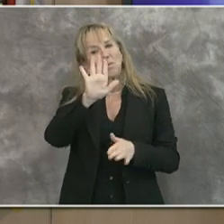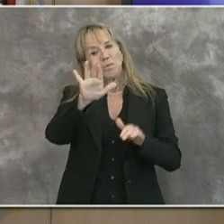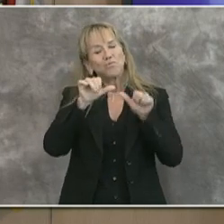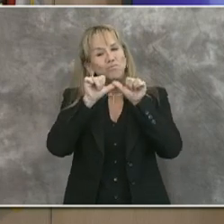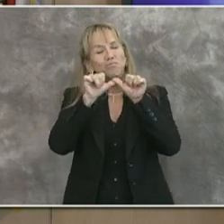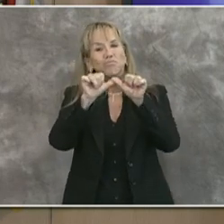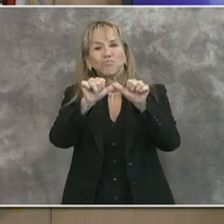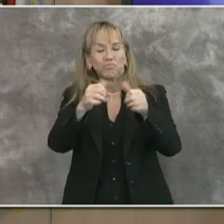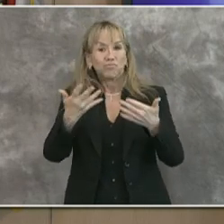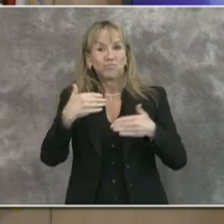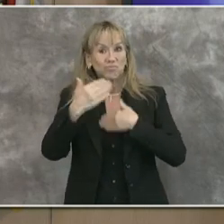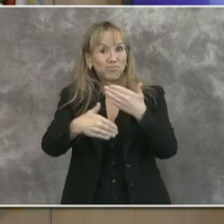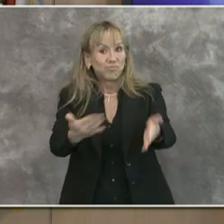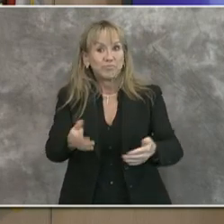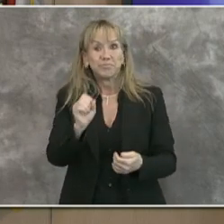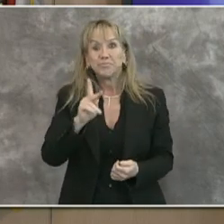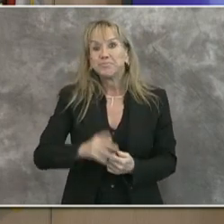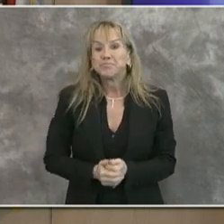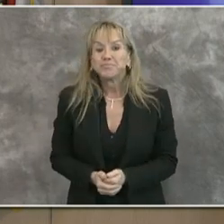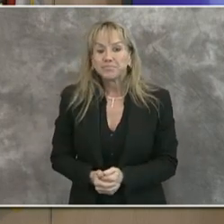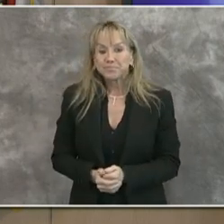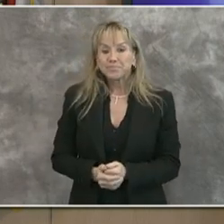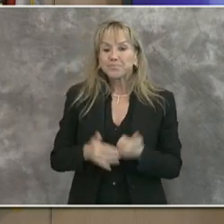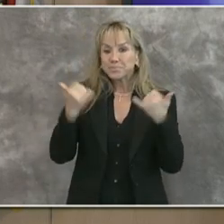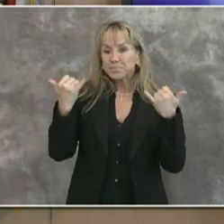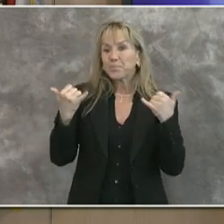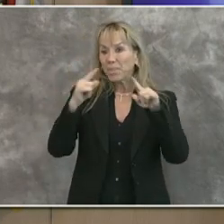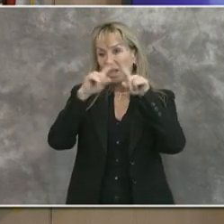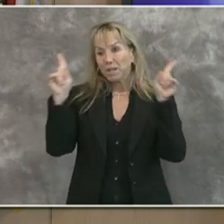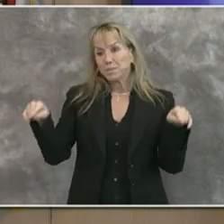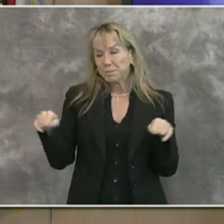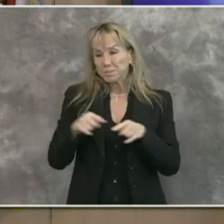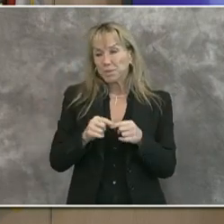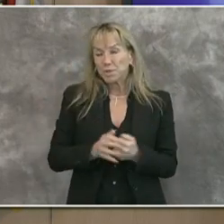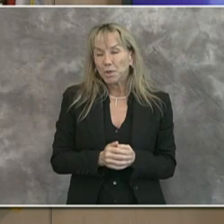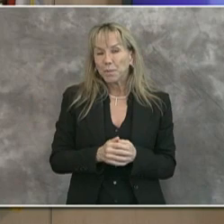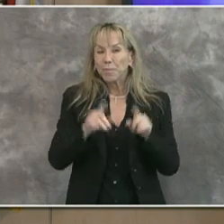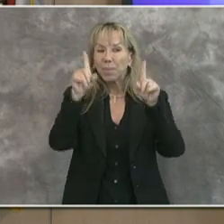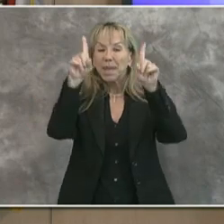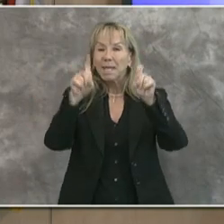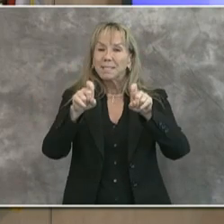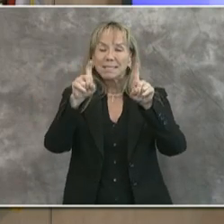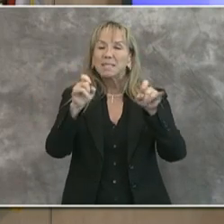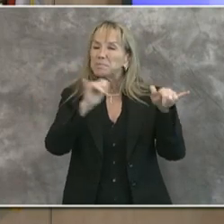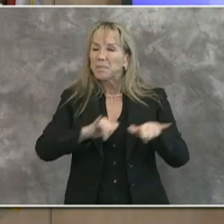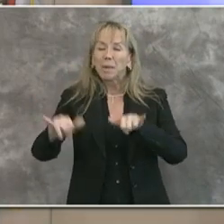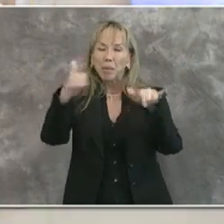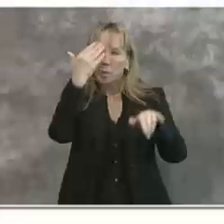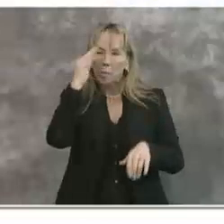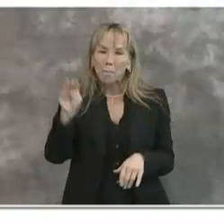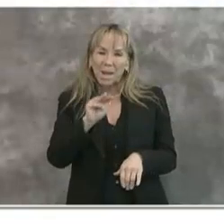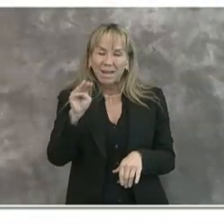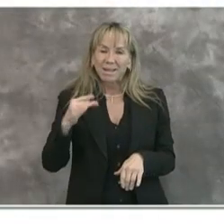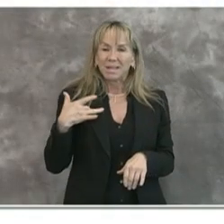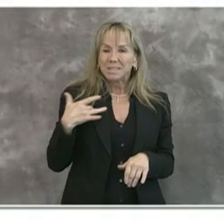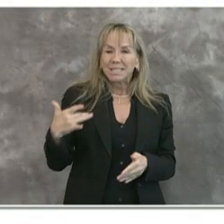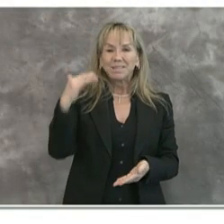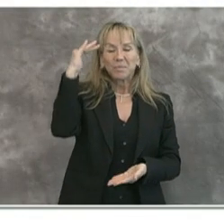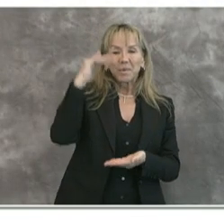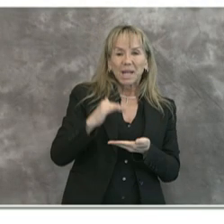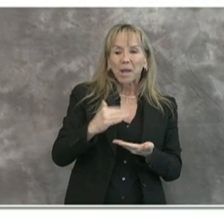and commitment as we move forward. We'll now jump into our charts for today. Testing, as is common on Mondays, is down a little